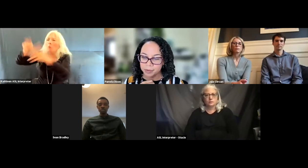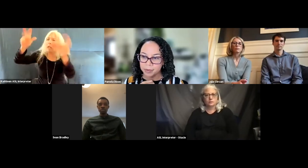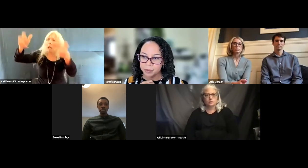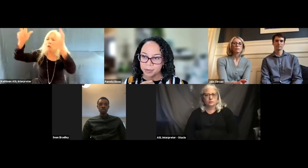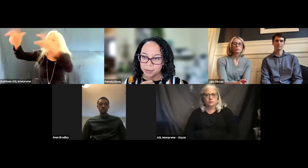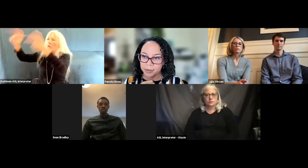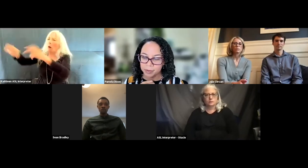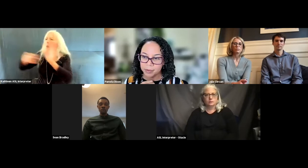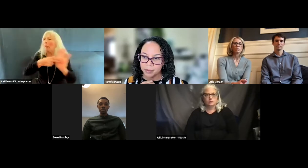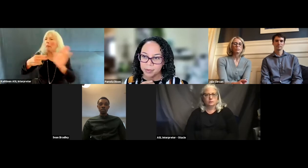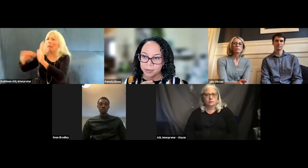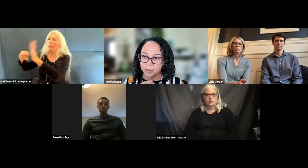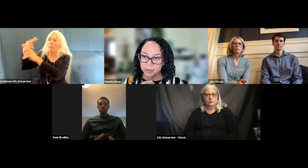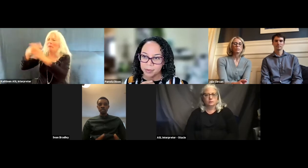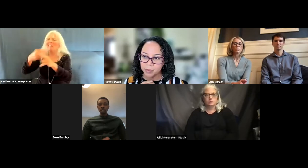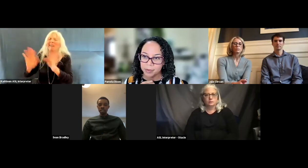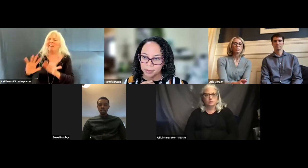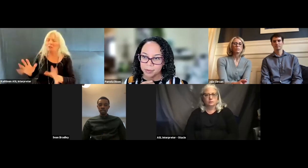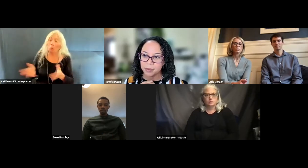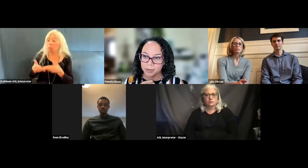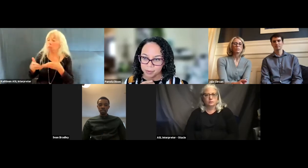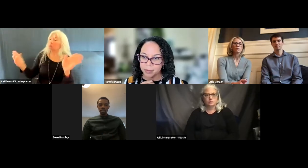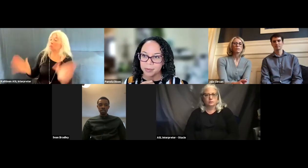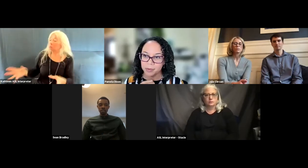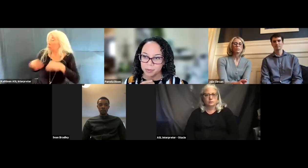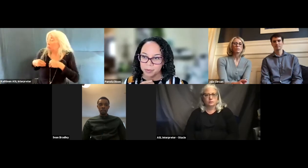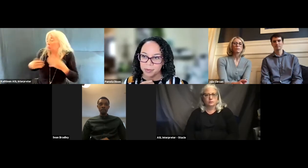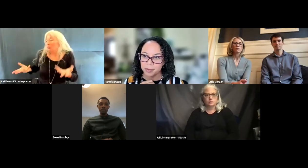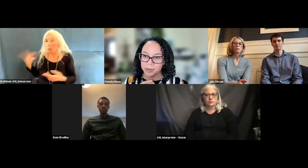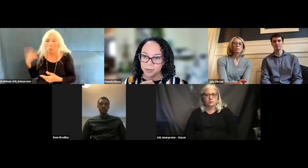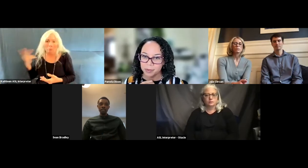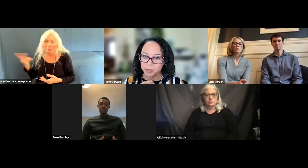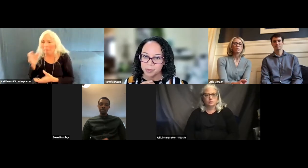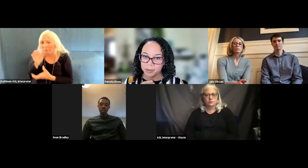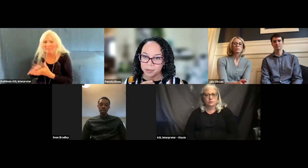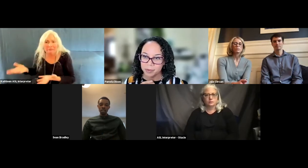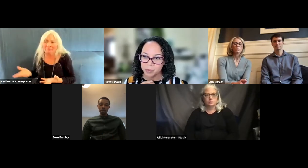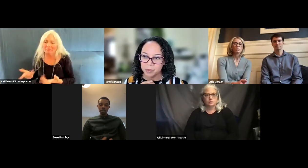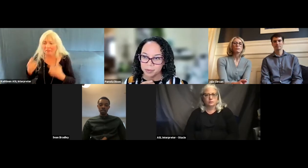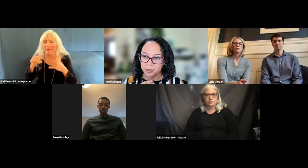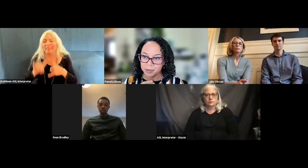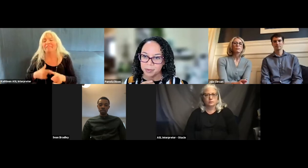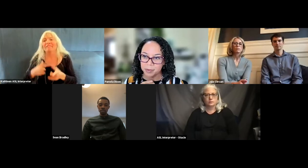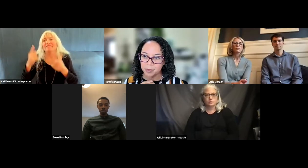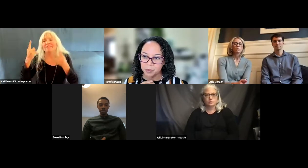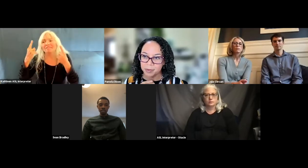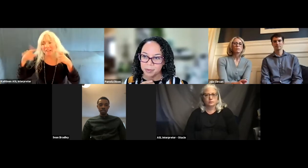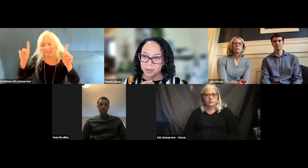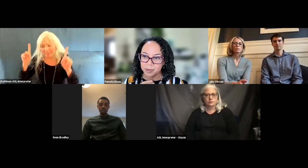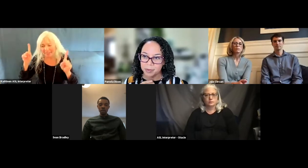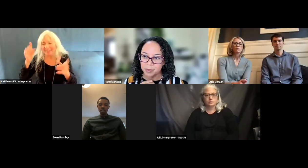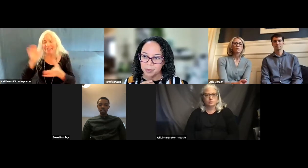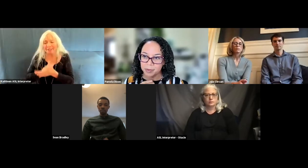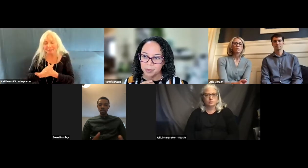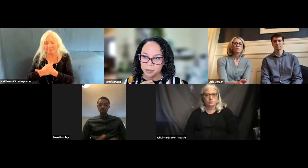so to speak. So it was really just me finally understanding, coming to terms with my son